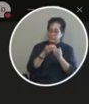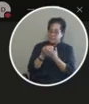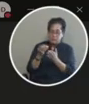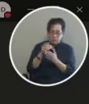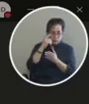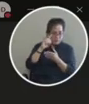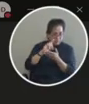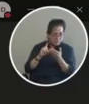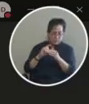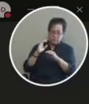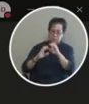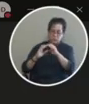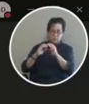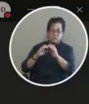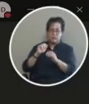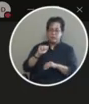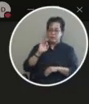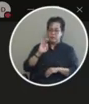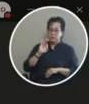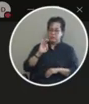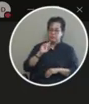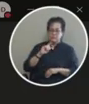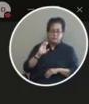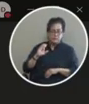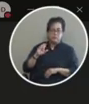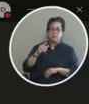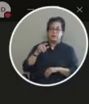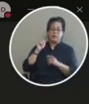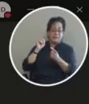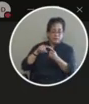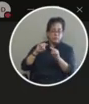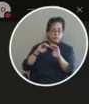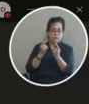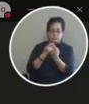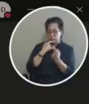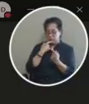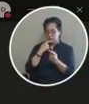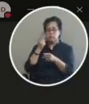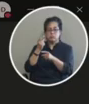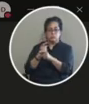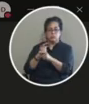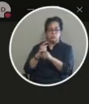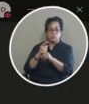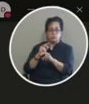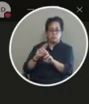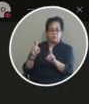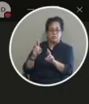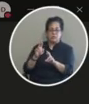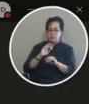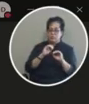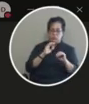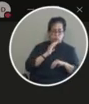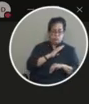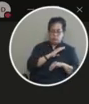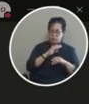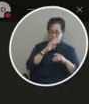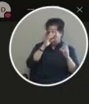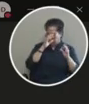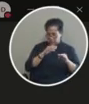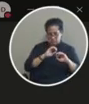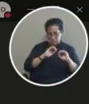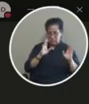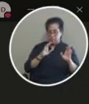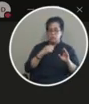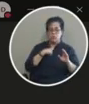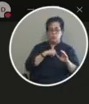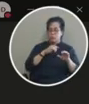for design or construction of the MPC until the council so deems appropriate, based on any court actions that take place. So we